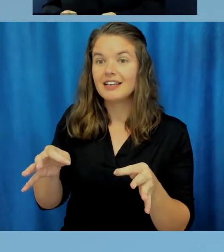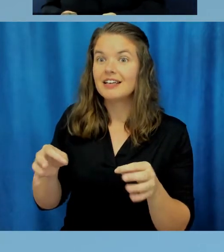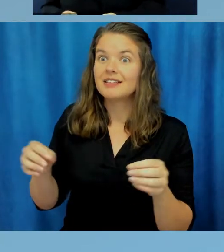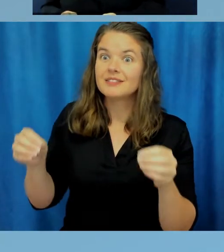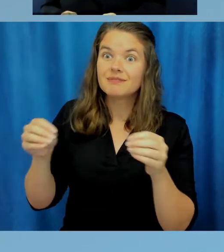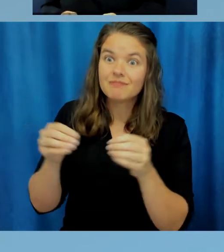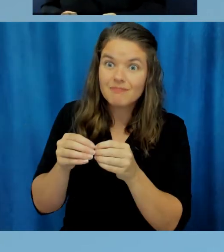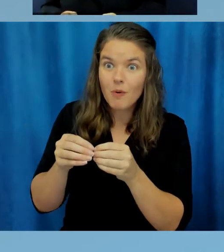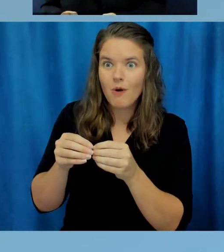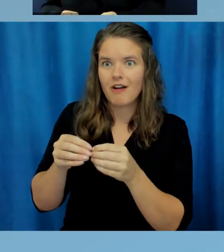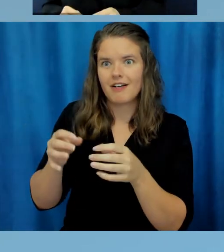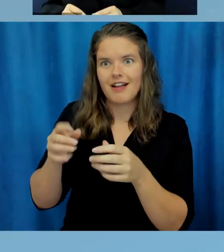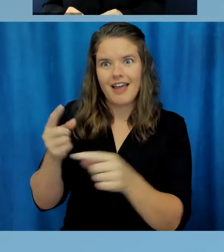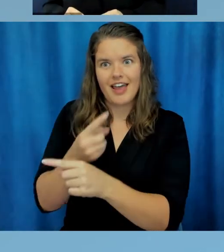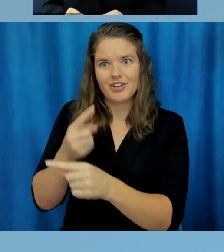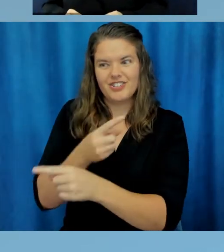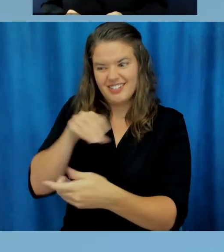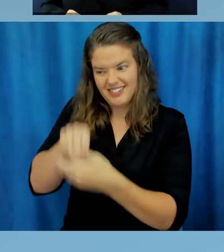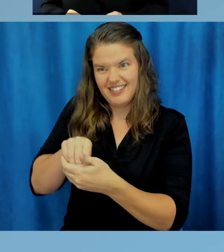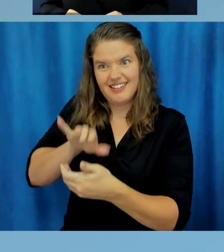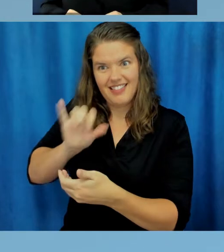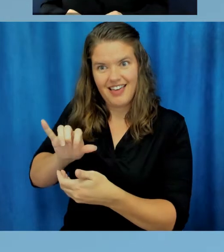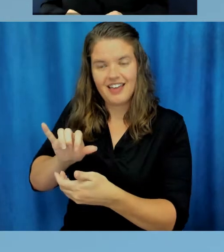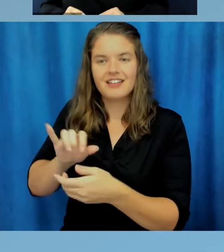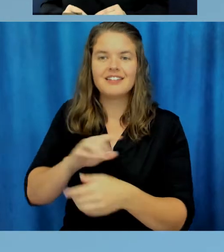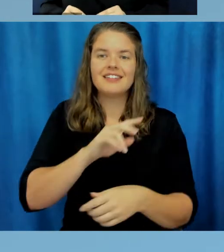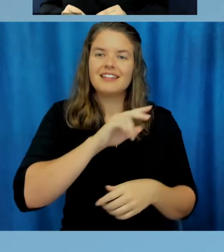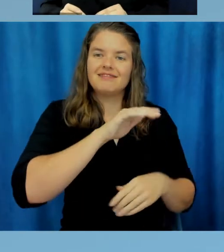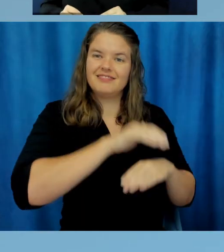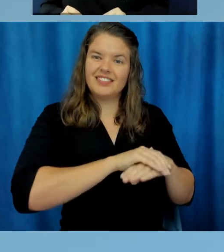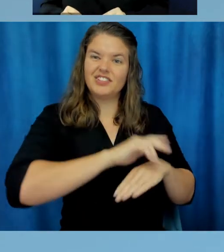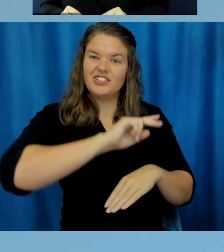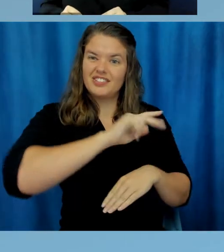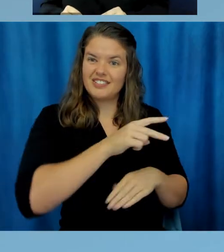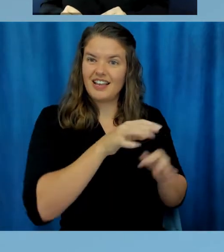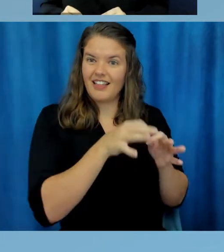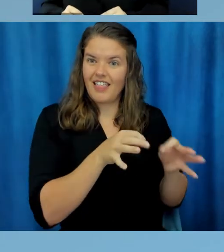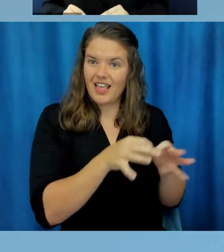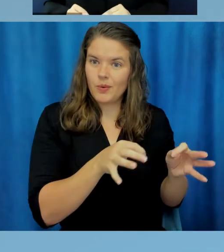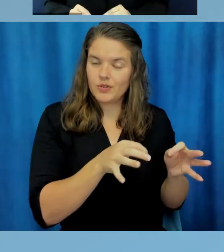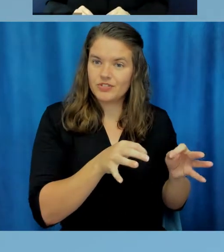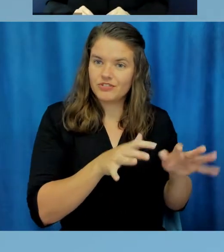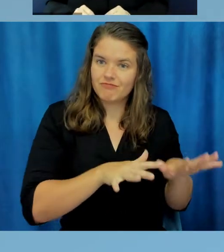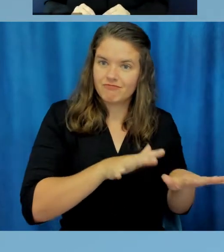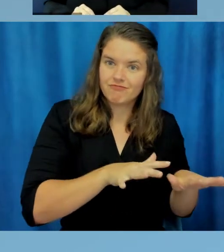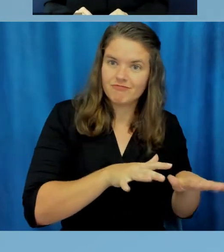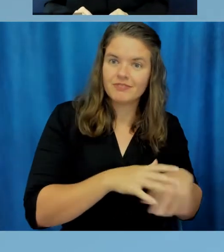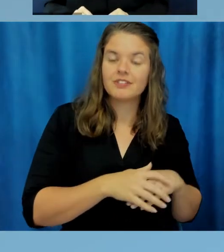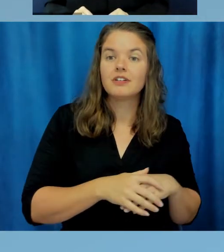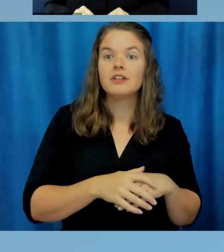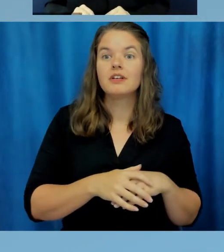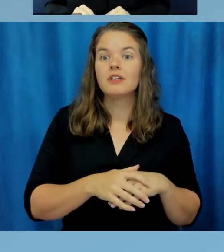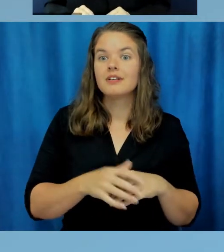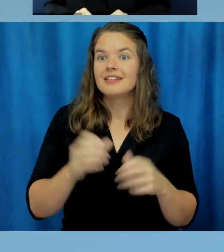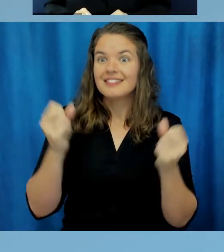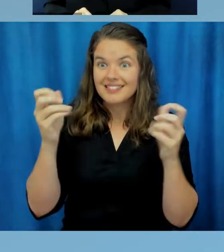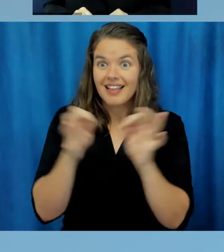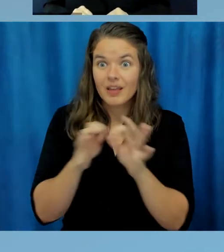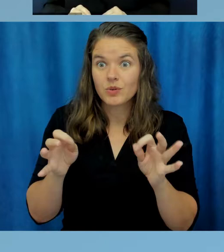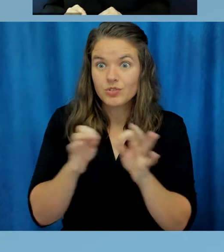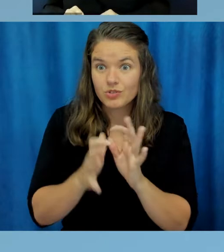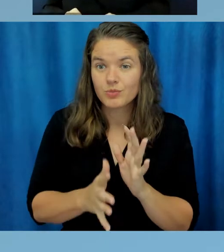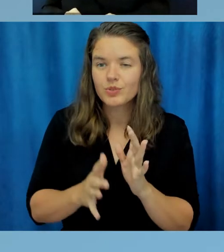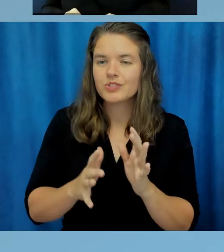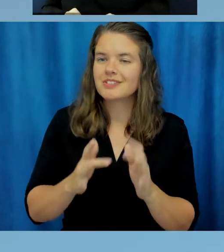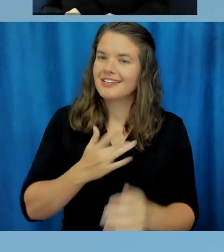second language. Sign language interpreters tend to do exactly the opposite. They tend to work mostly into their L2,